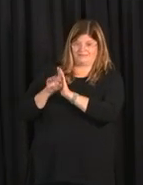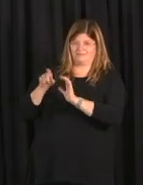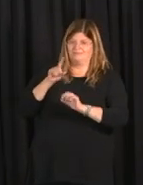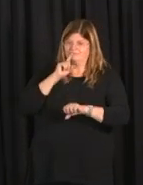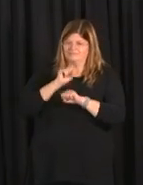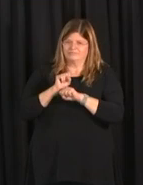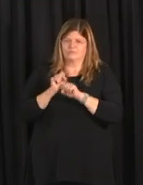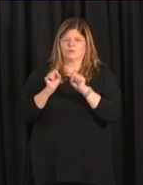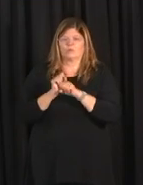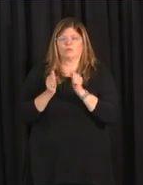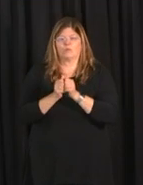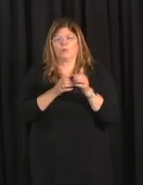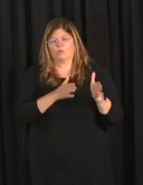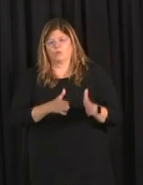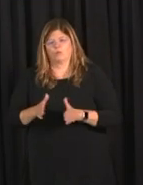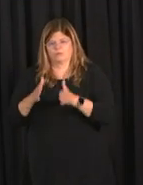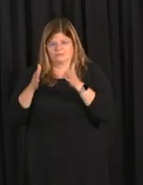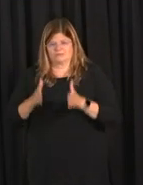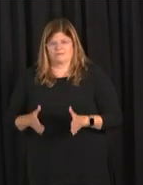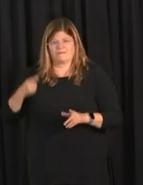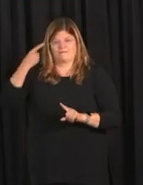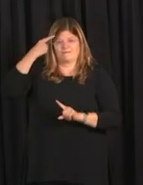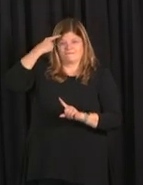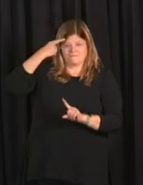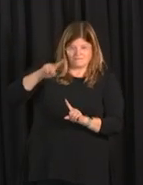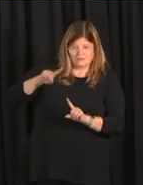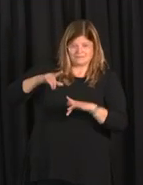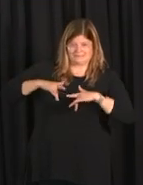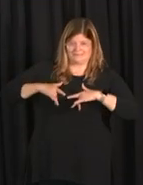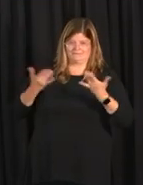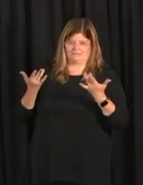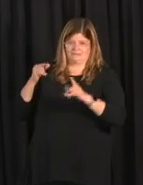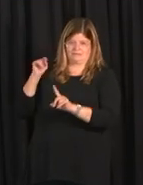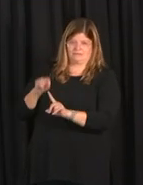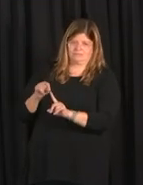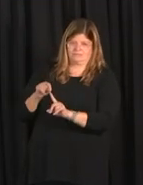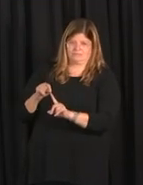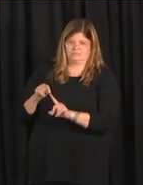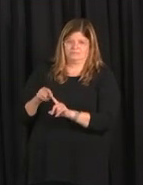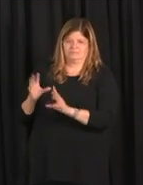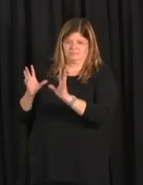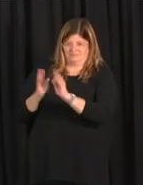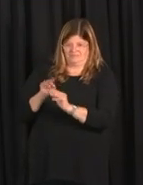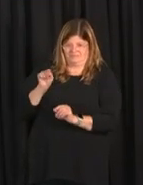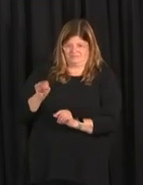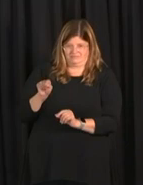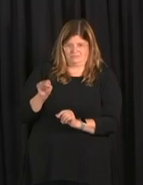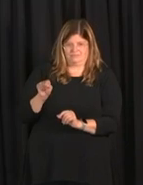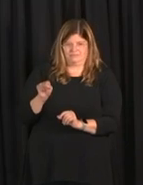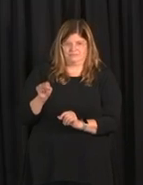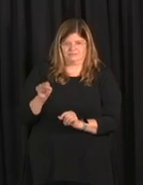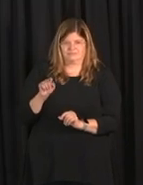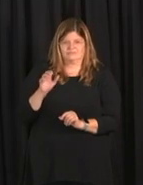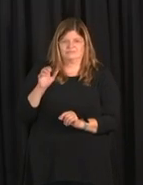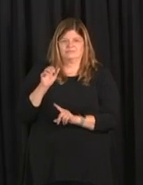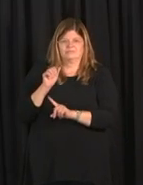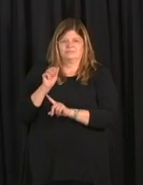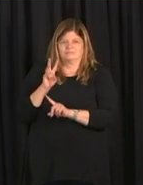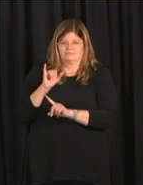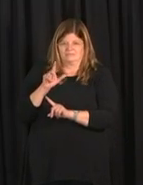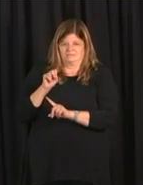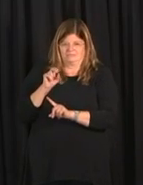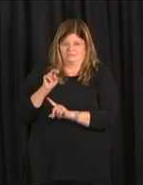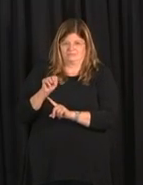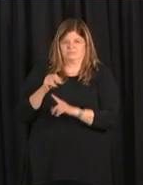with the organizer for the event. I met with them at the Wilson Building, and that